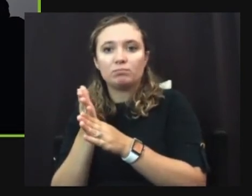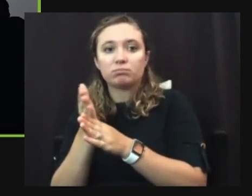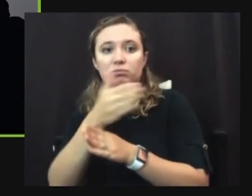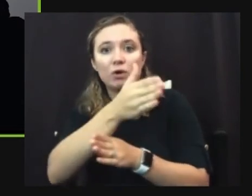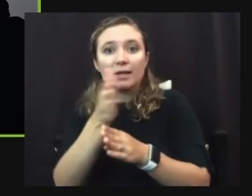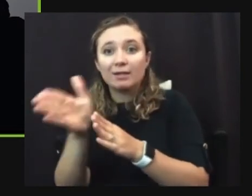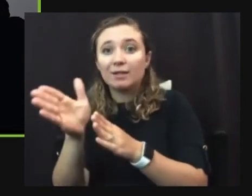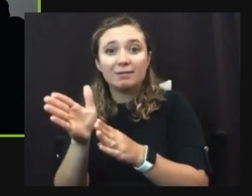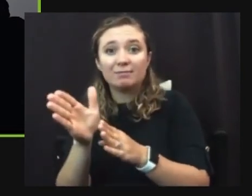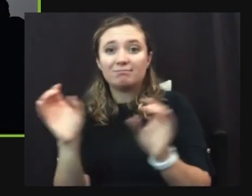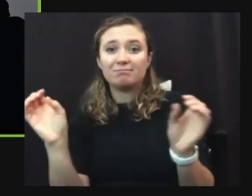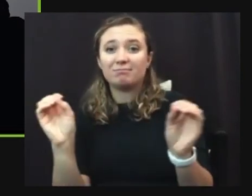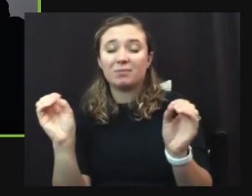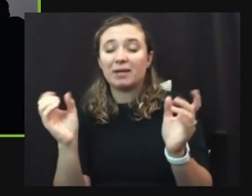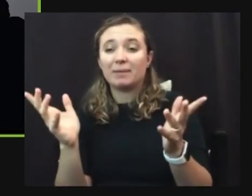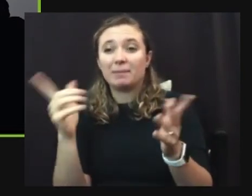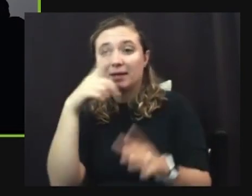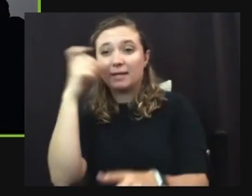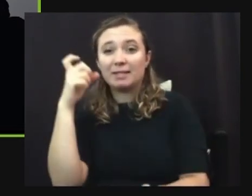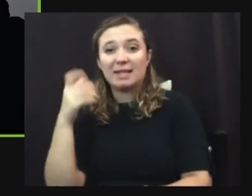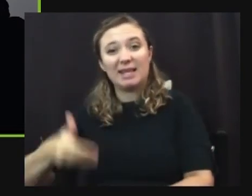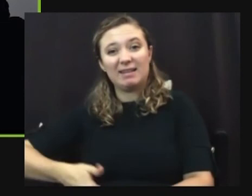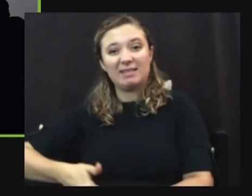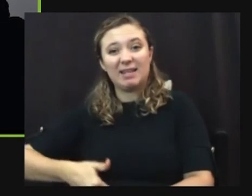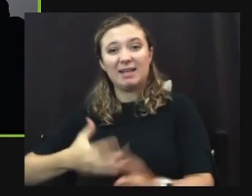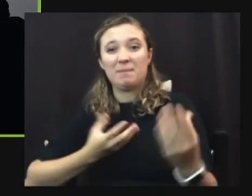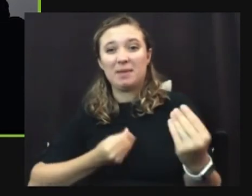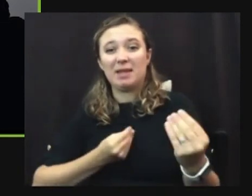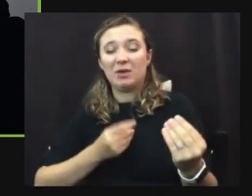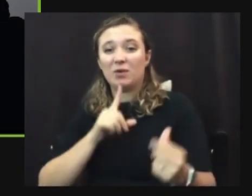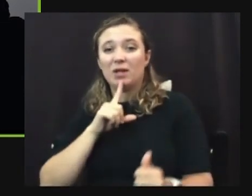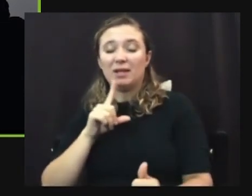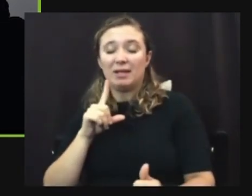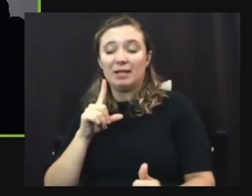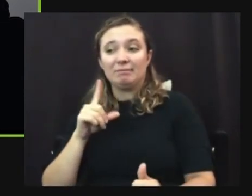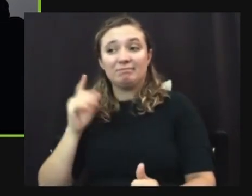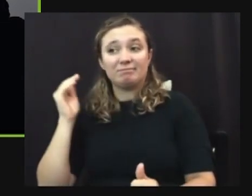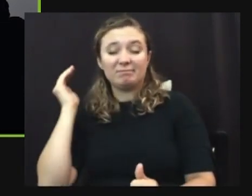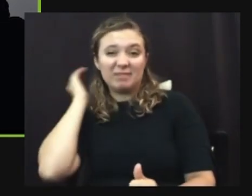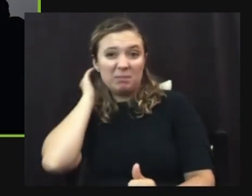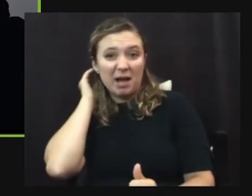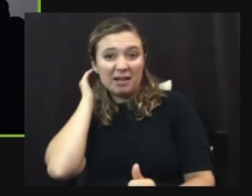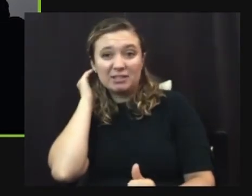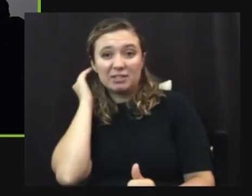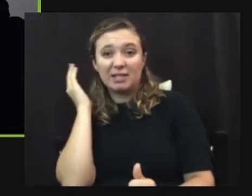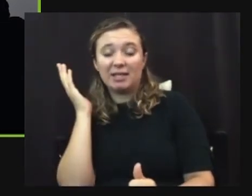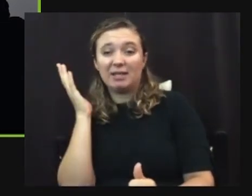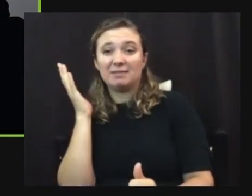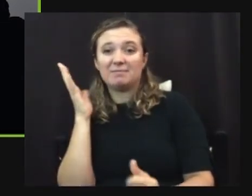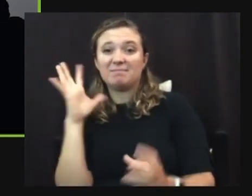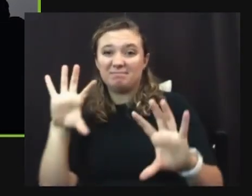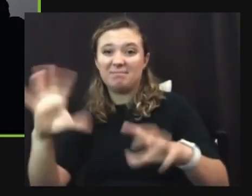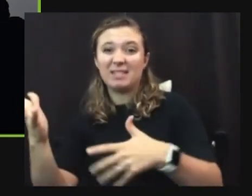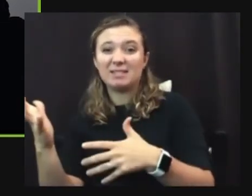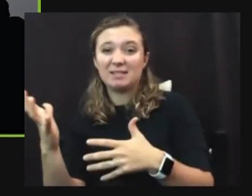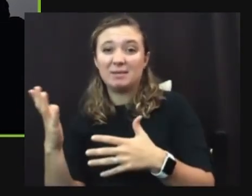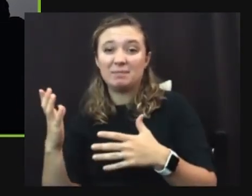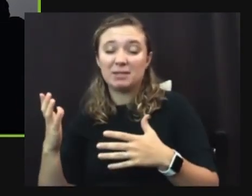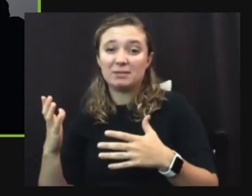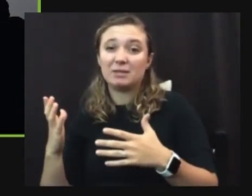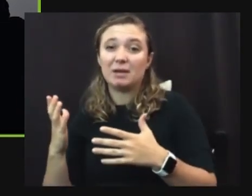was sabotage. They subconsciously sabotaged efforts to do the right